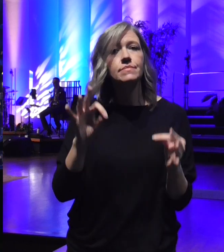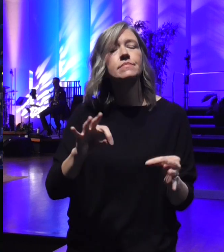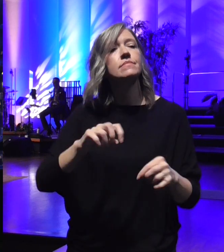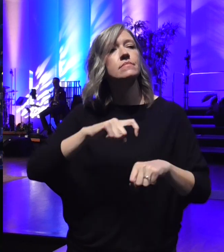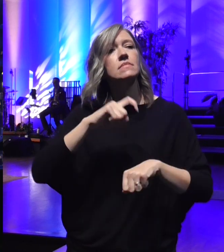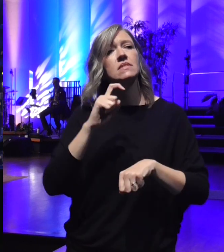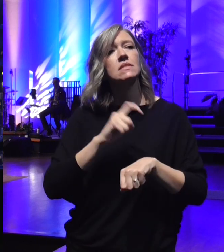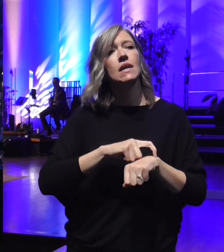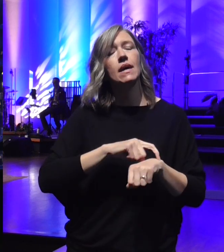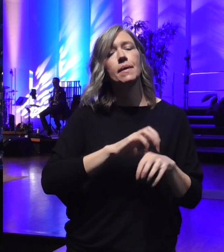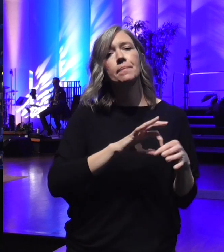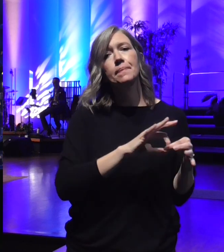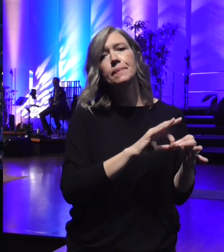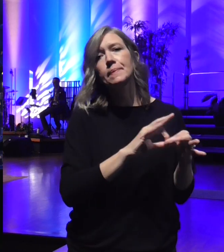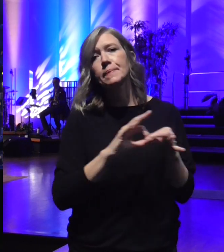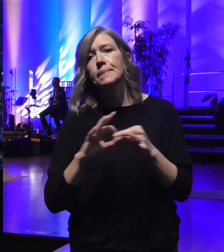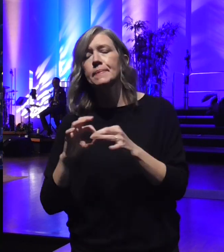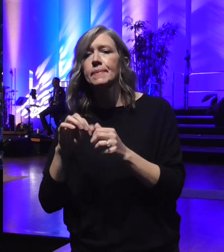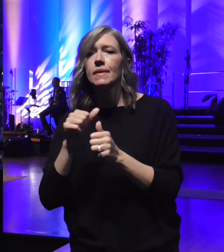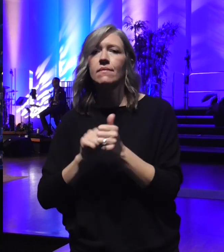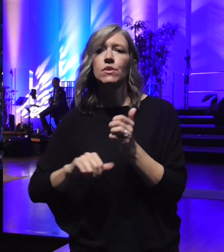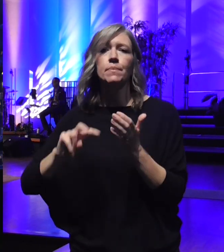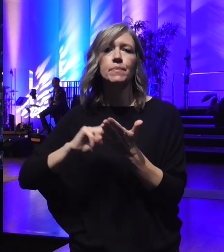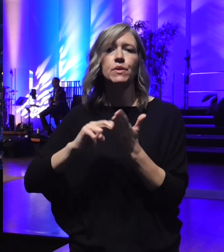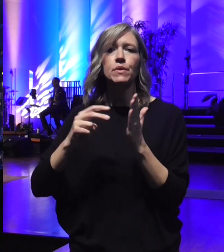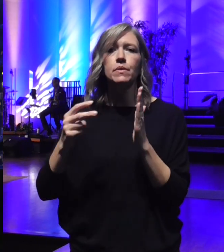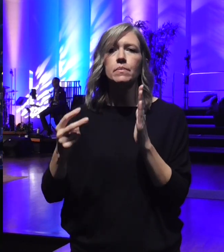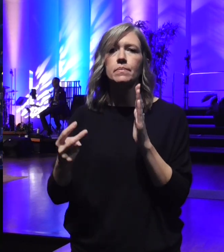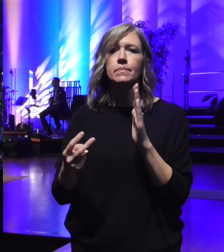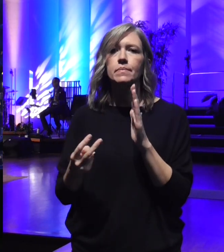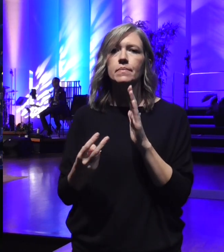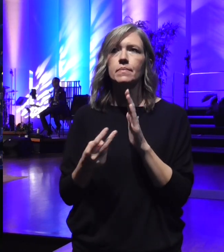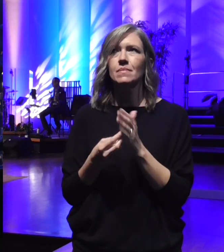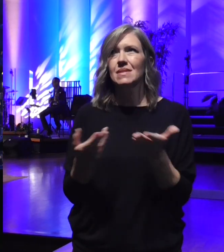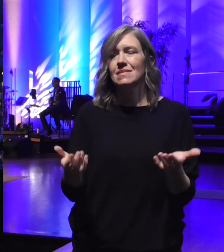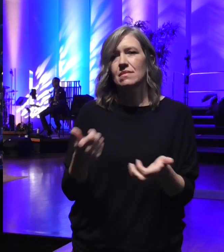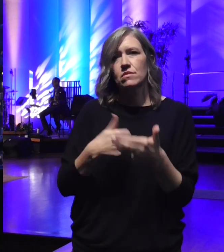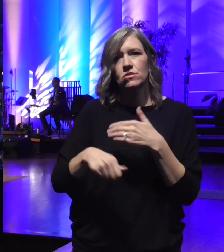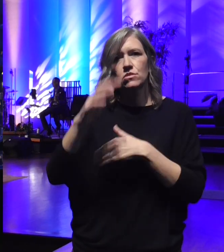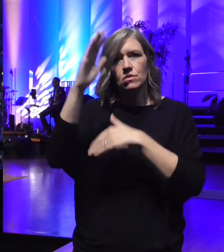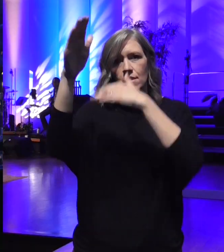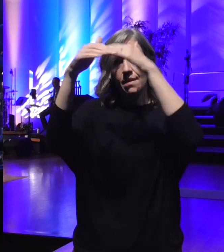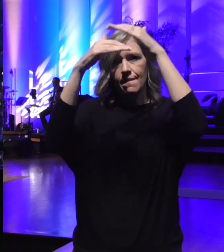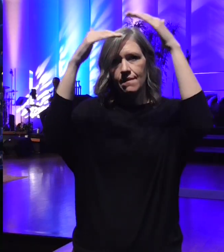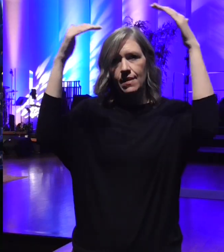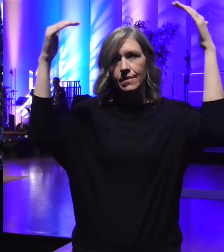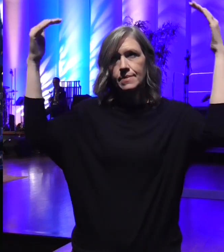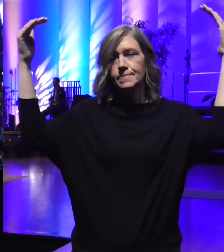time to every purpose under heaven.